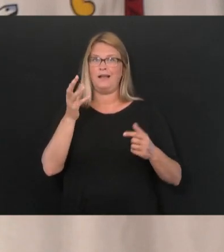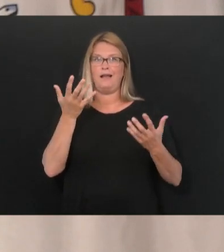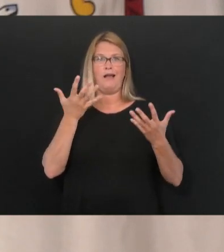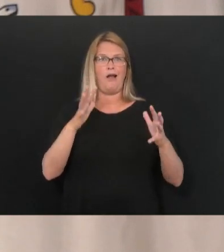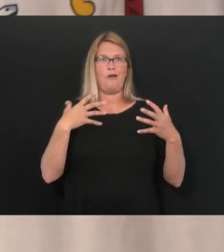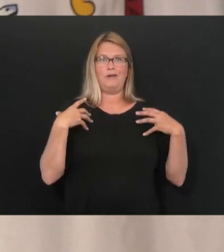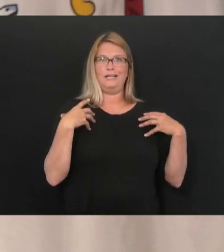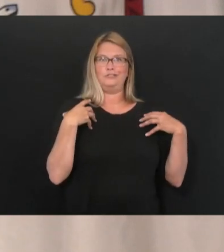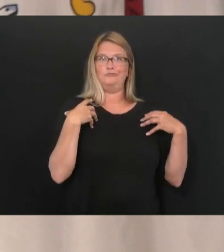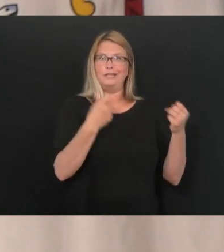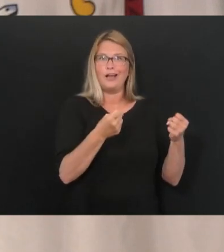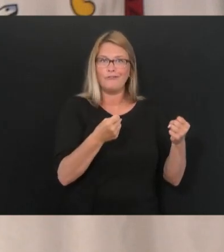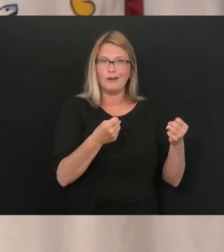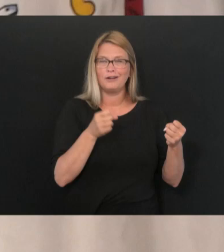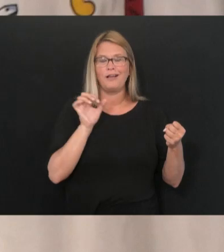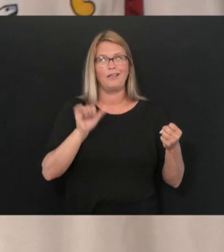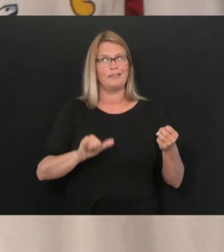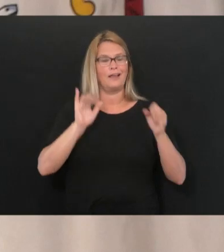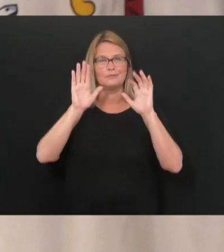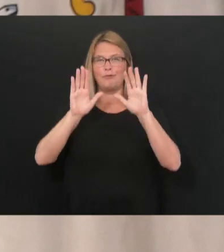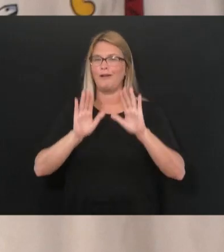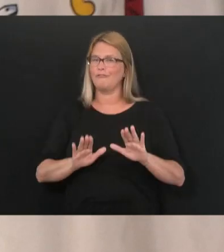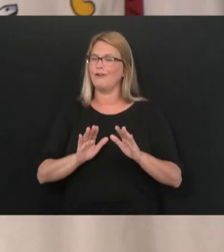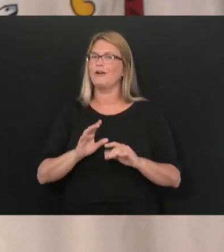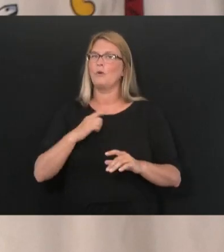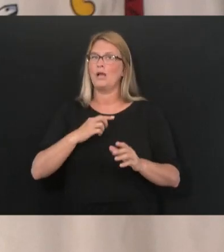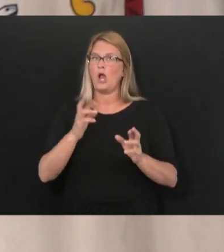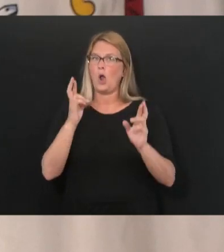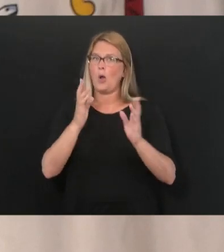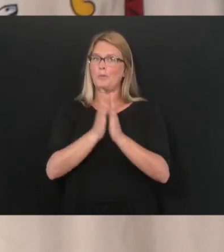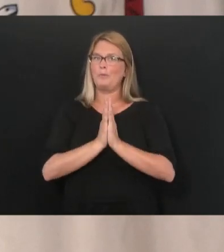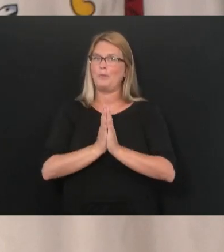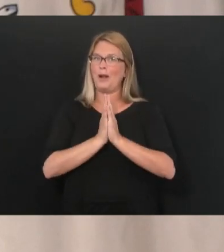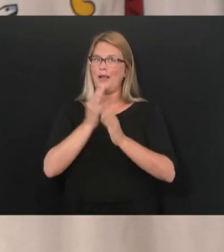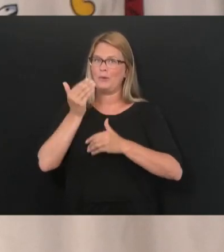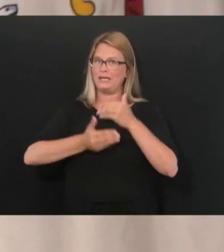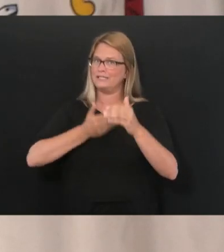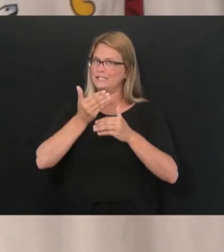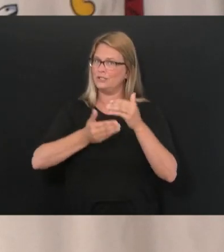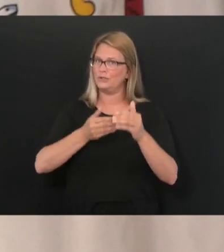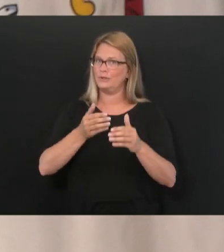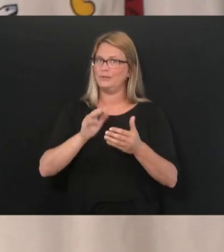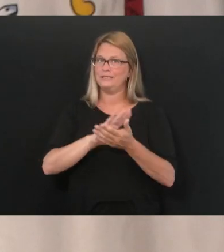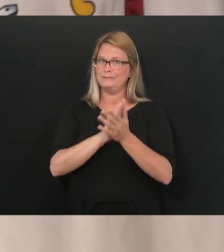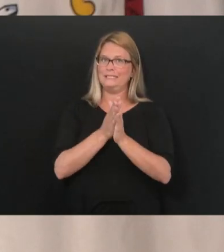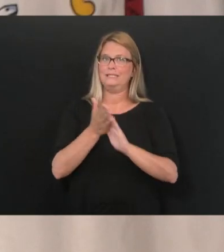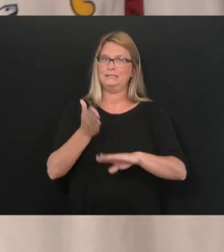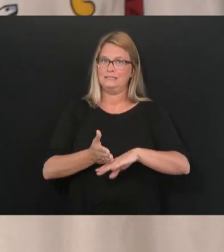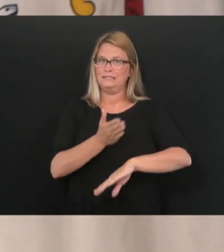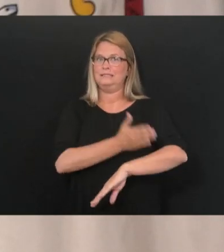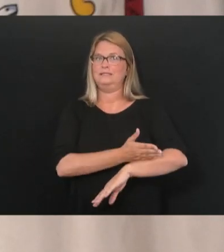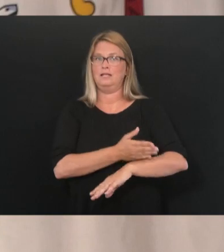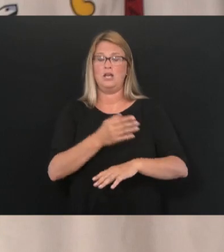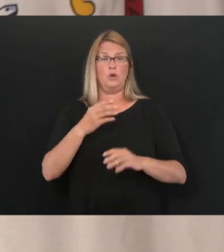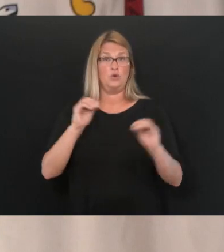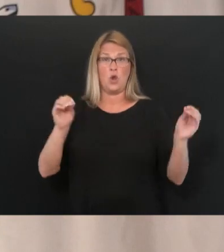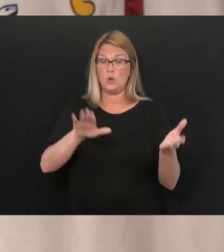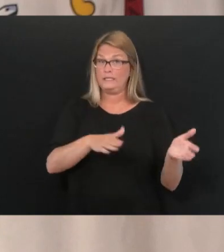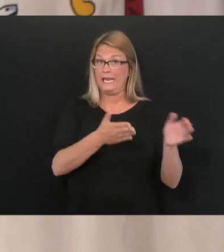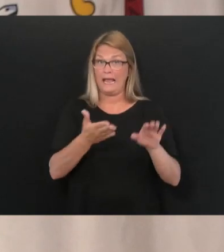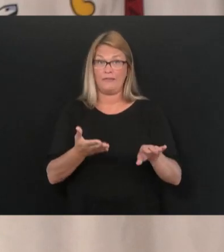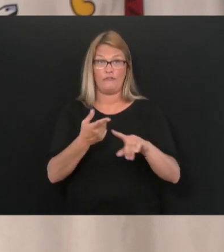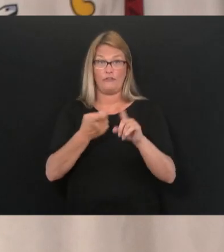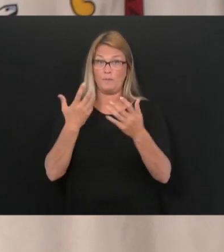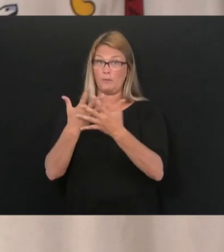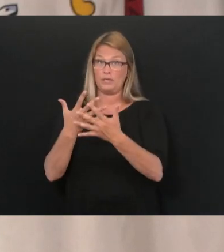recovered, and let's hope and pray we get through that. Don't have a death, don't have anybody in super critical